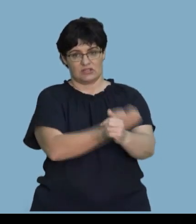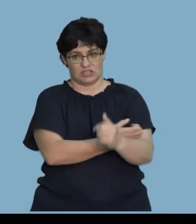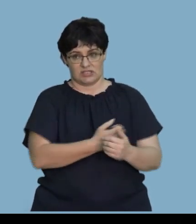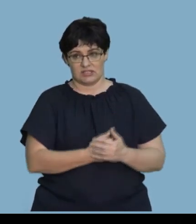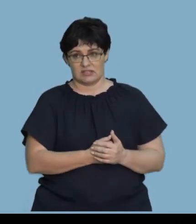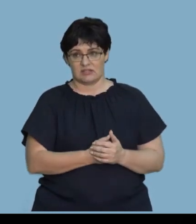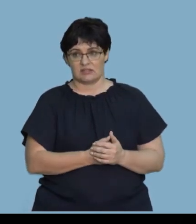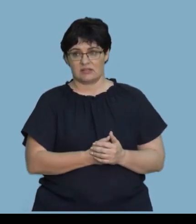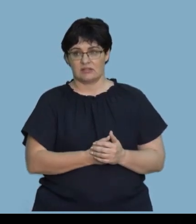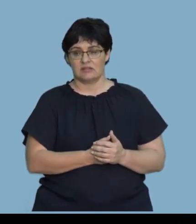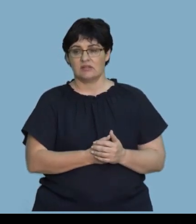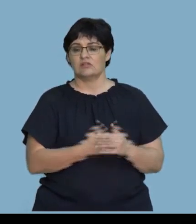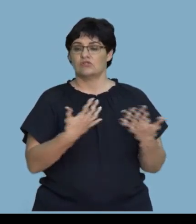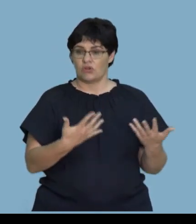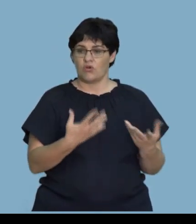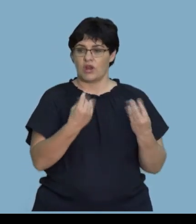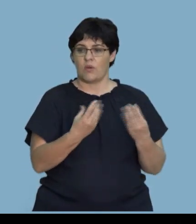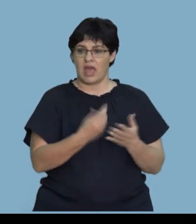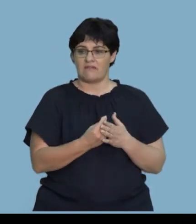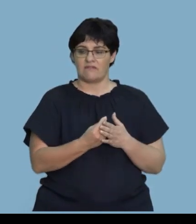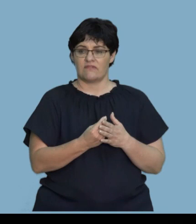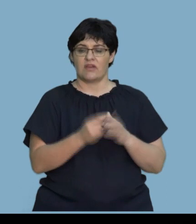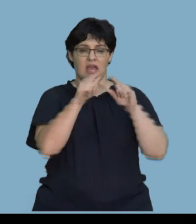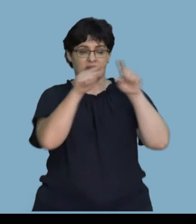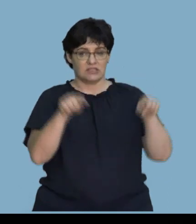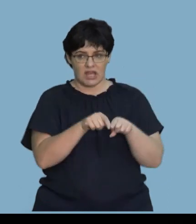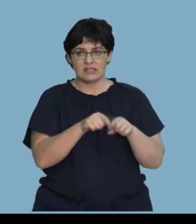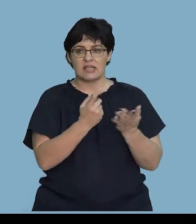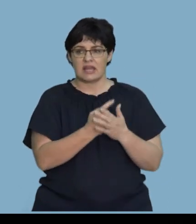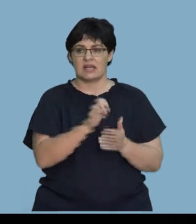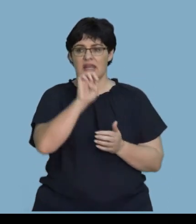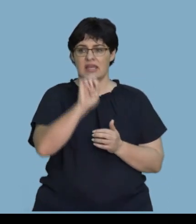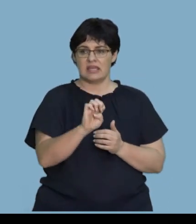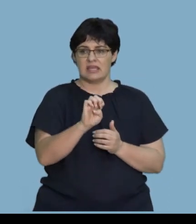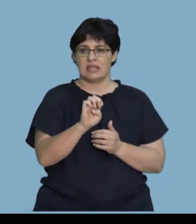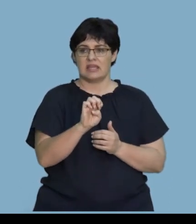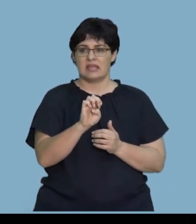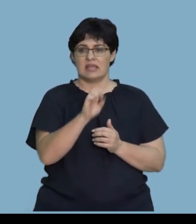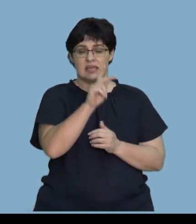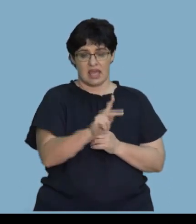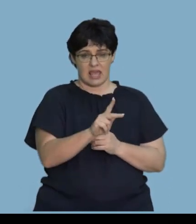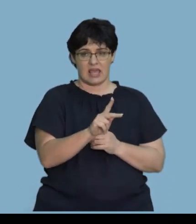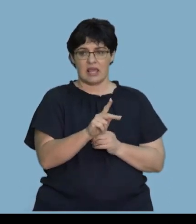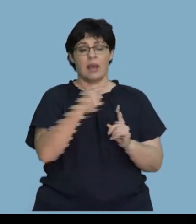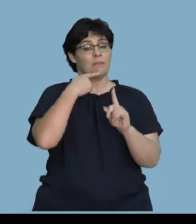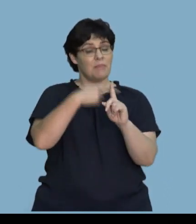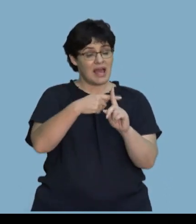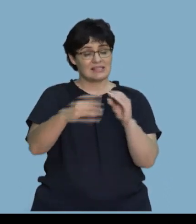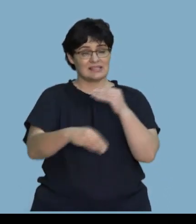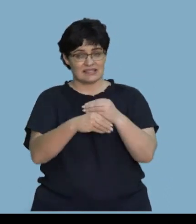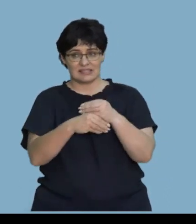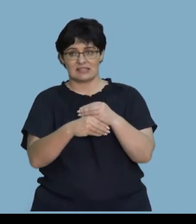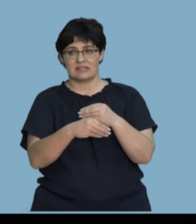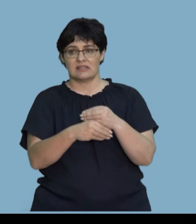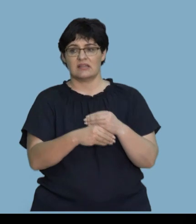down the EMEC, we have got the change in kinetic energy plus the change in